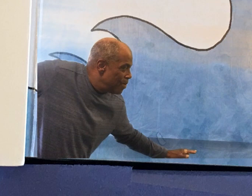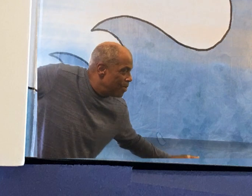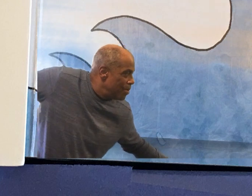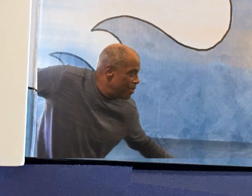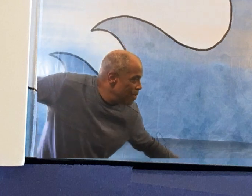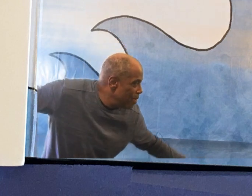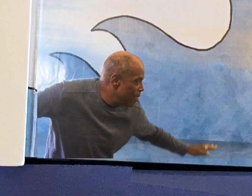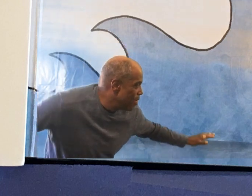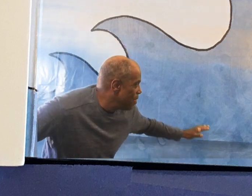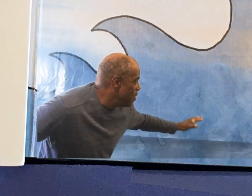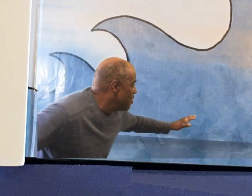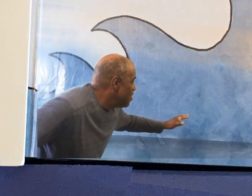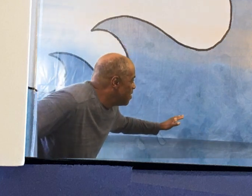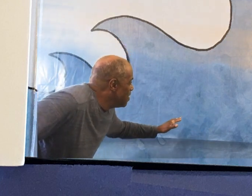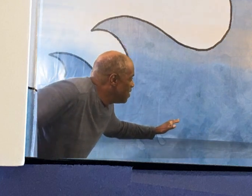And